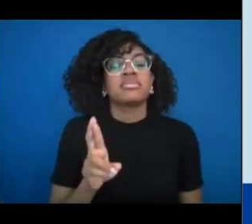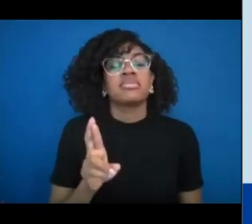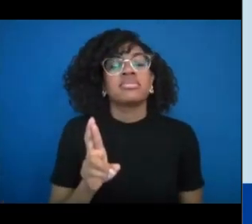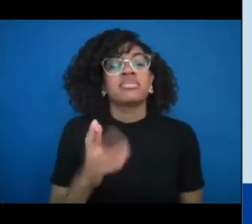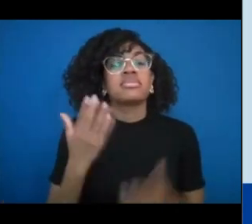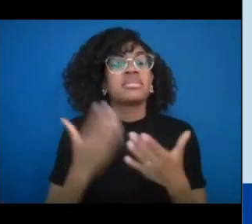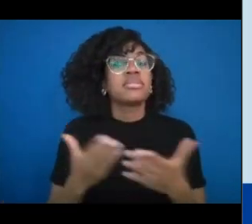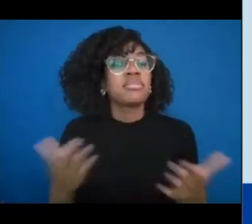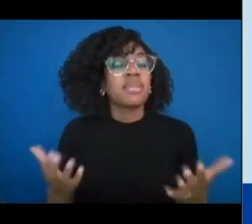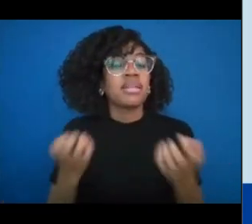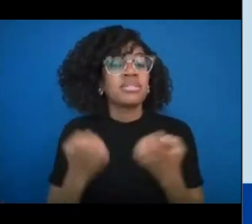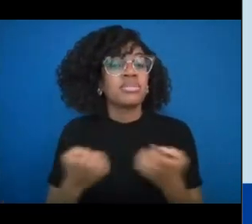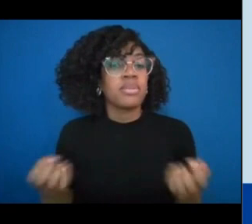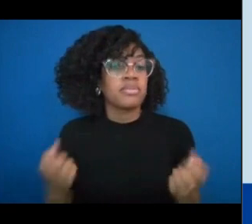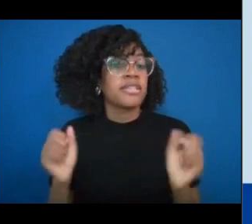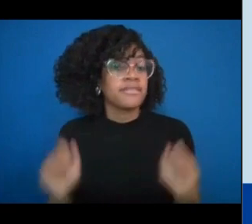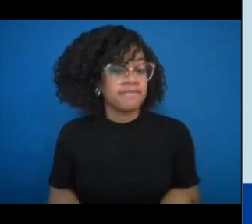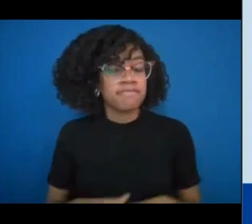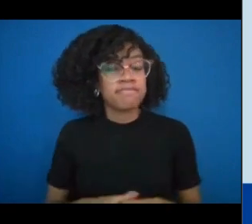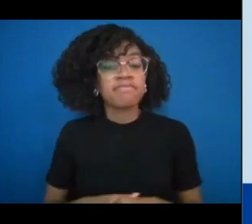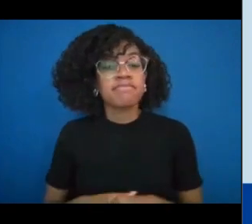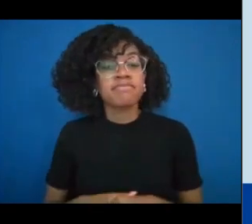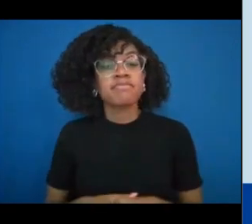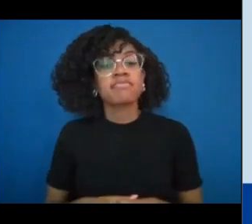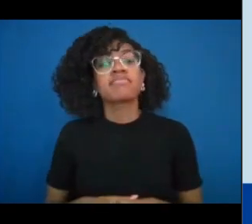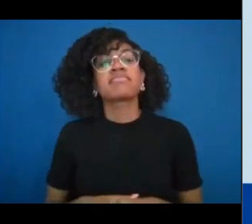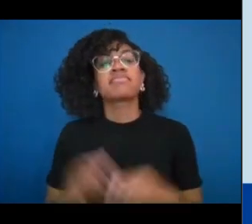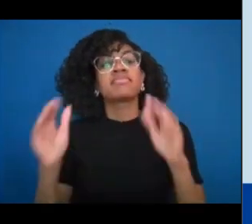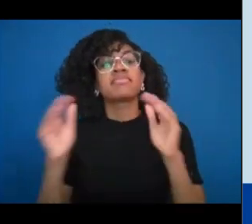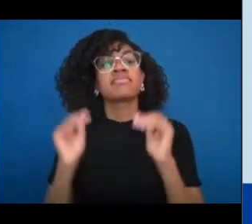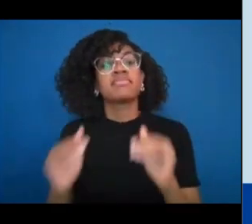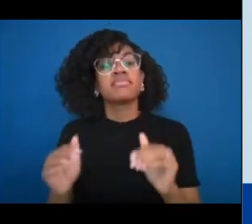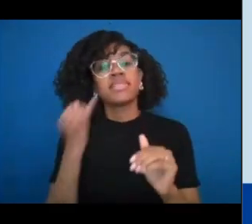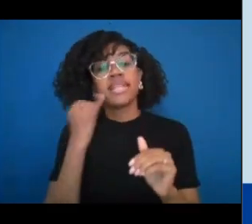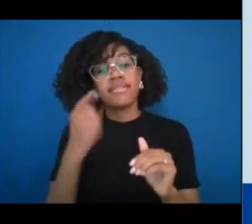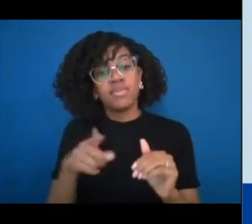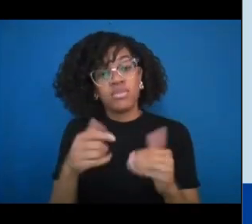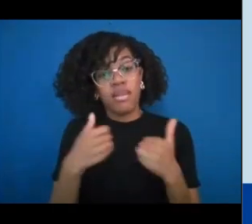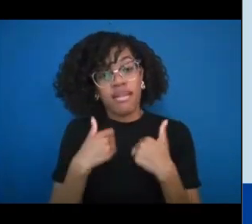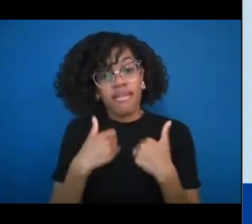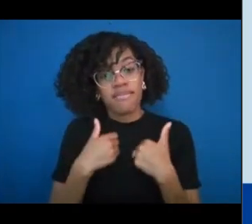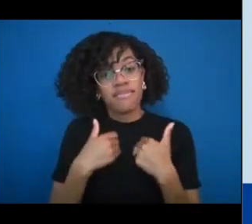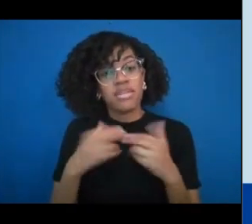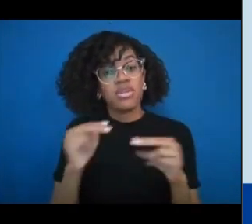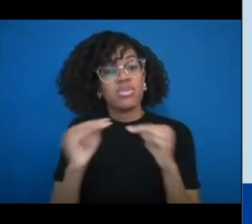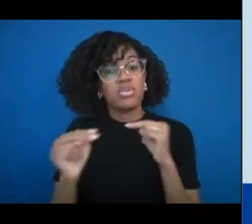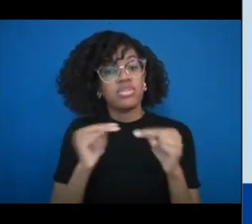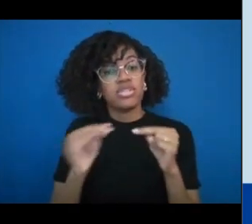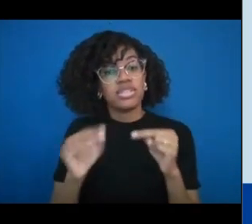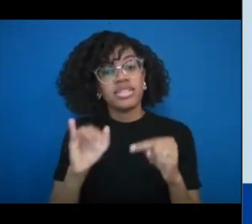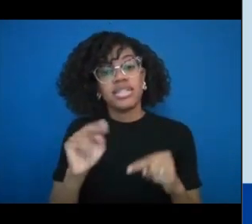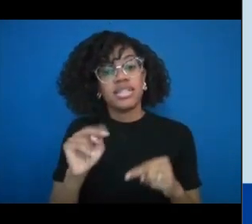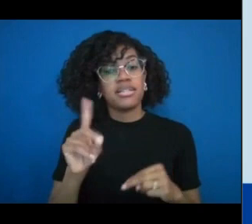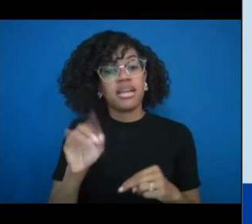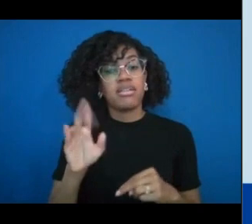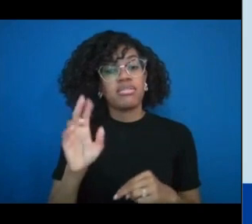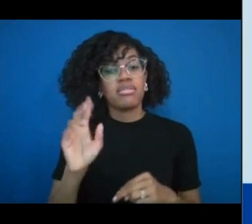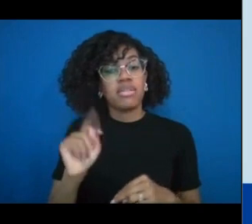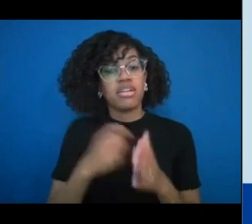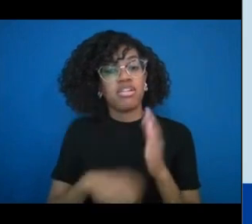and equipment. And if you have it, please provide a copy of your negotiated indirect cost rate agreement.